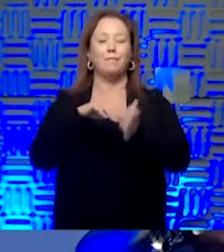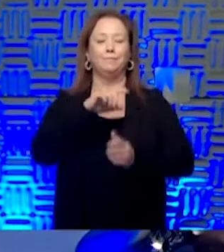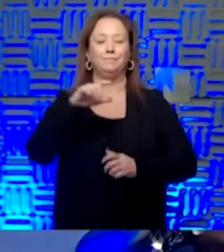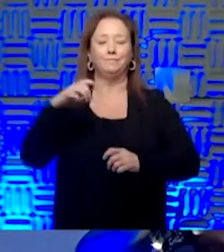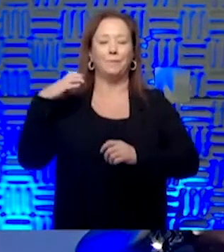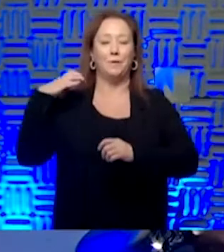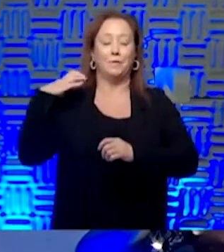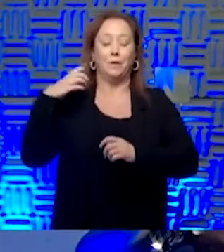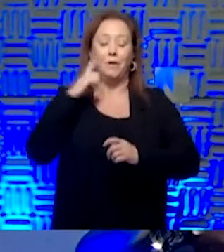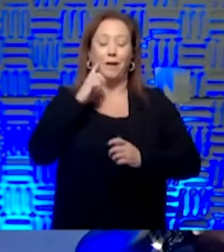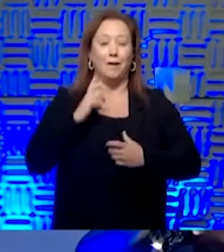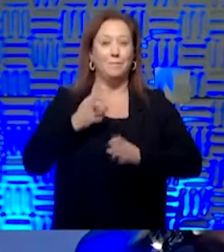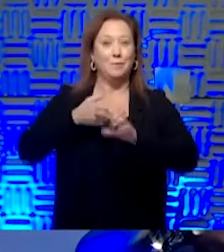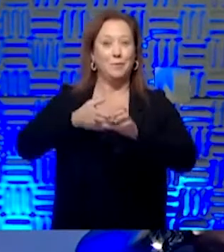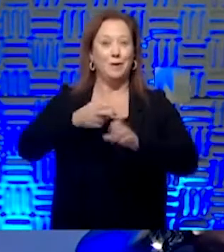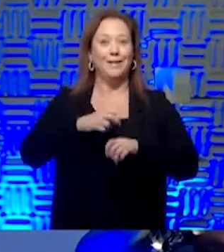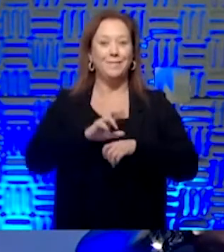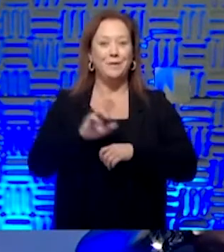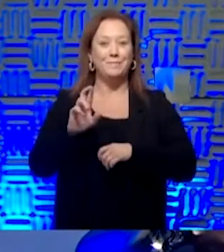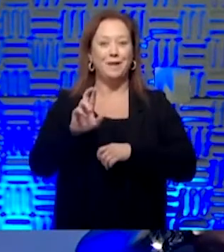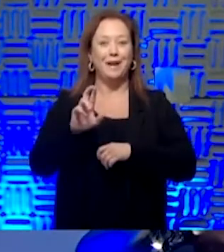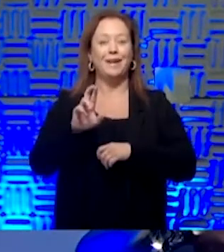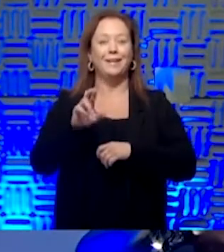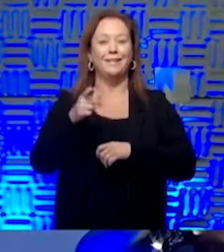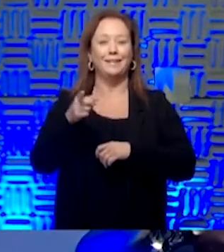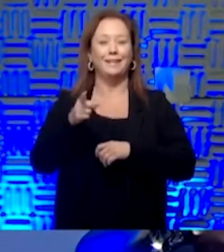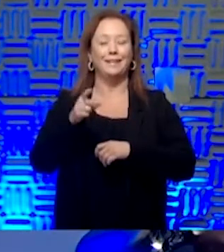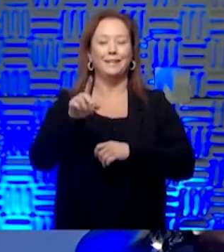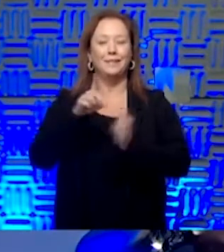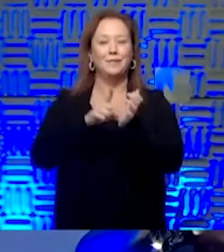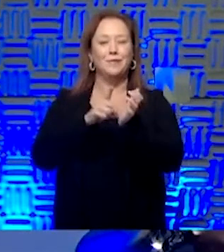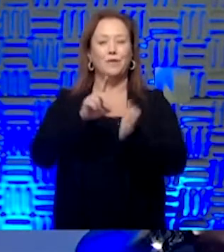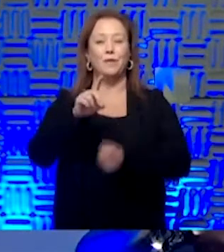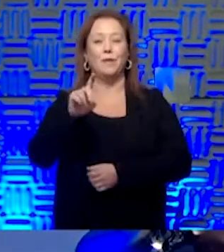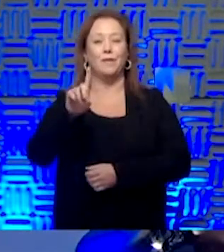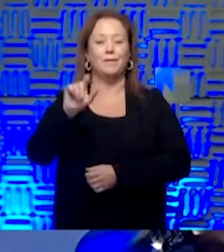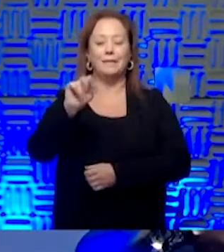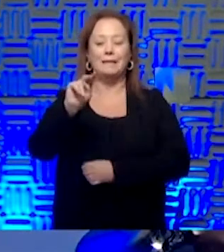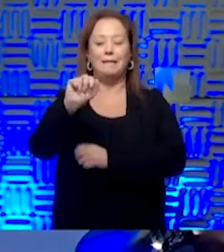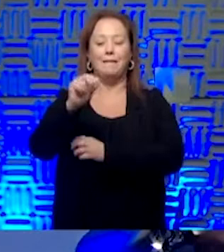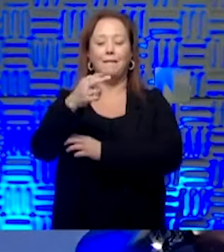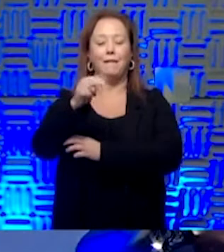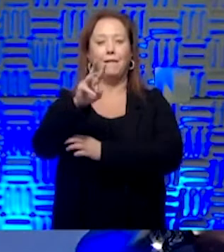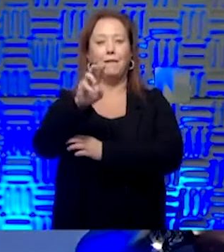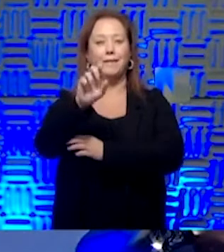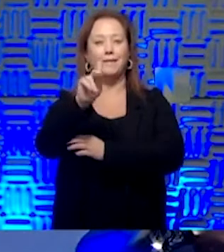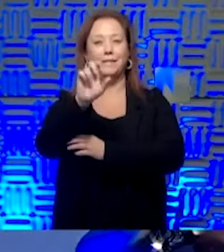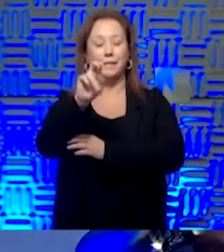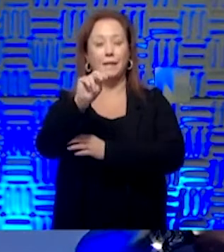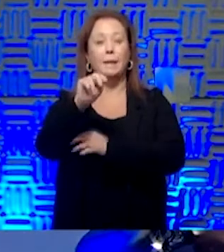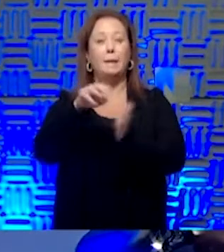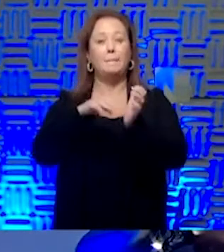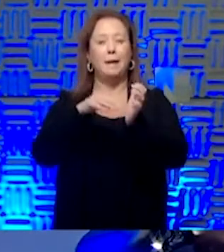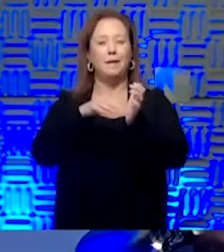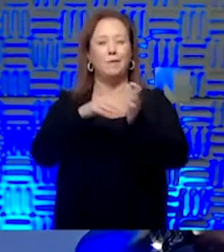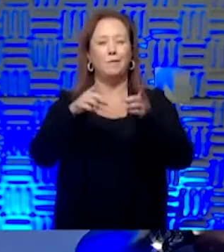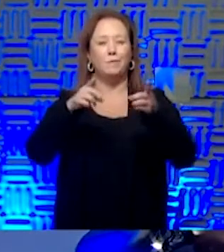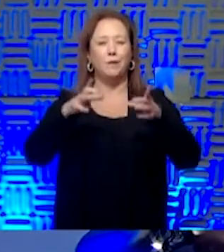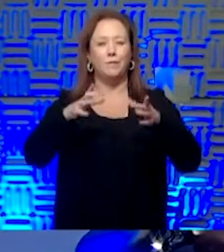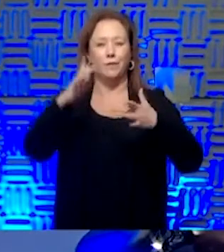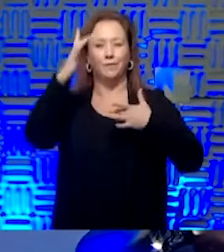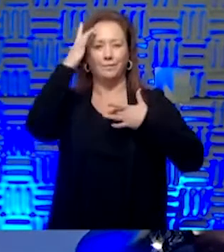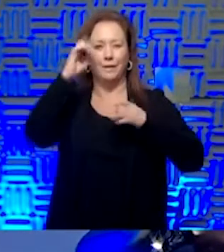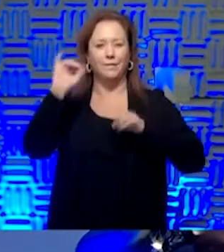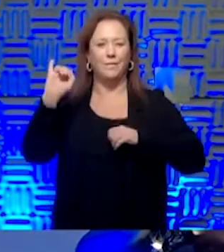by a couple of very important guests. On my right is my right hand, and that's Dr. Dana Hawkinson, Medical Director for Infection Control. I call him